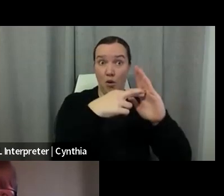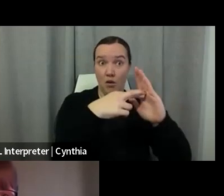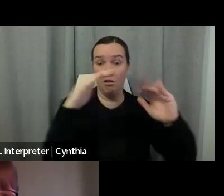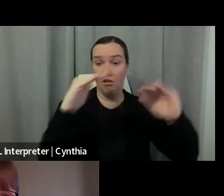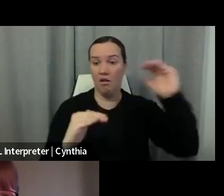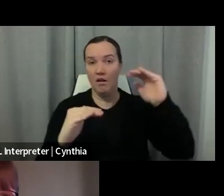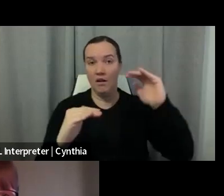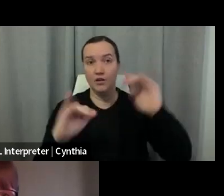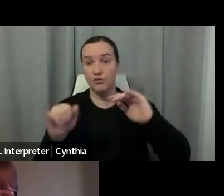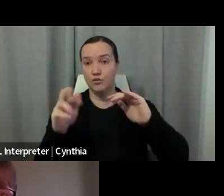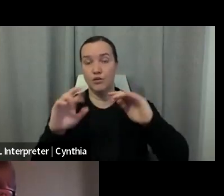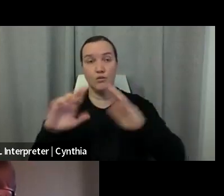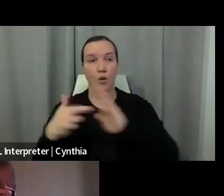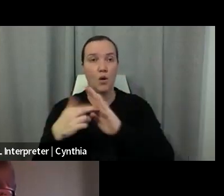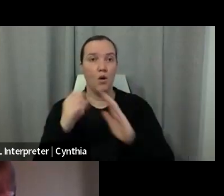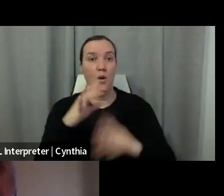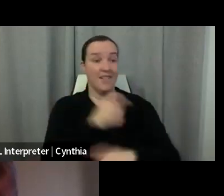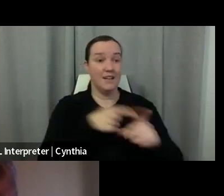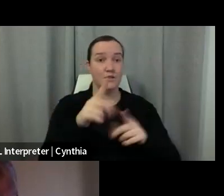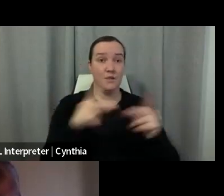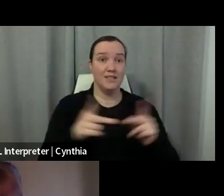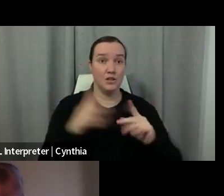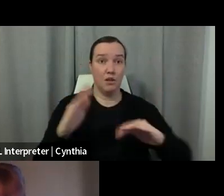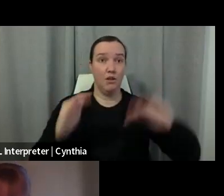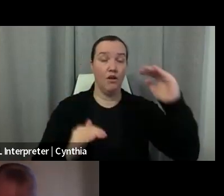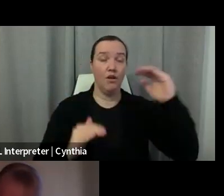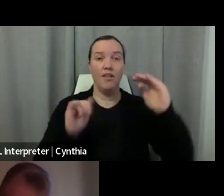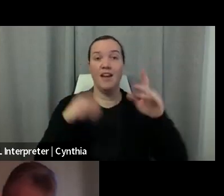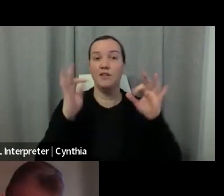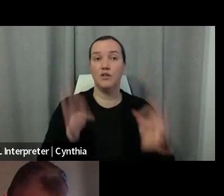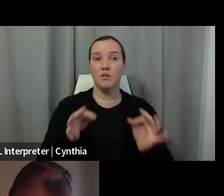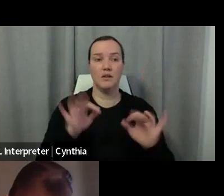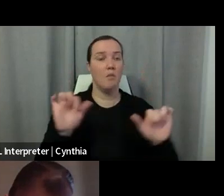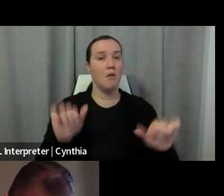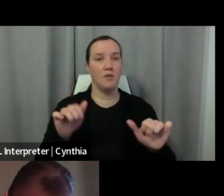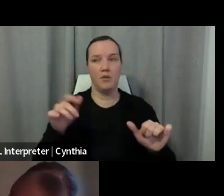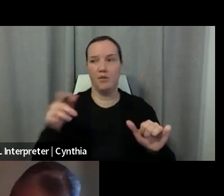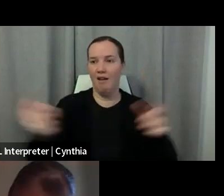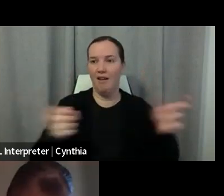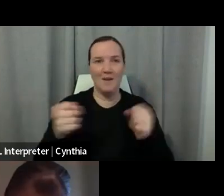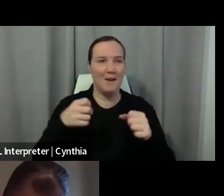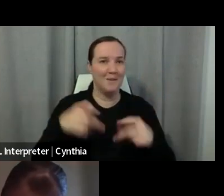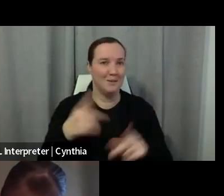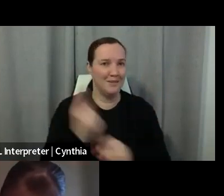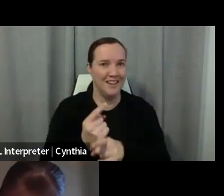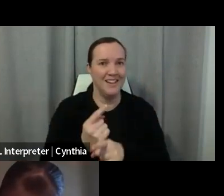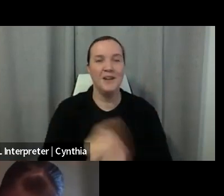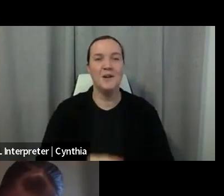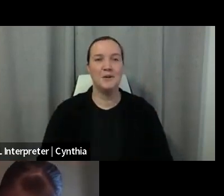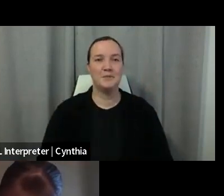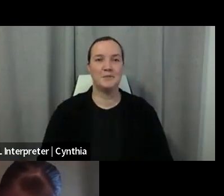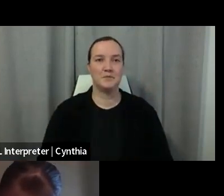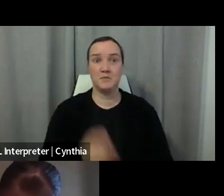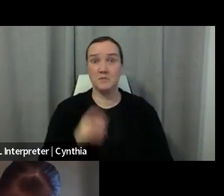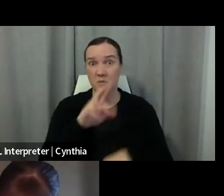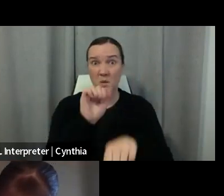I'm sure in your industry, positioned with more power to determine employment, potential casting opportunities, right? And all those, or work